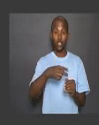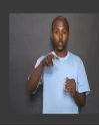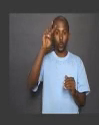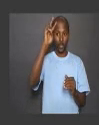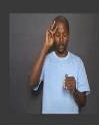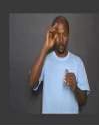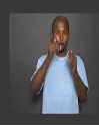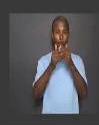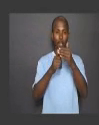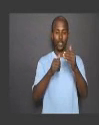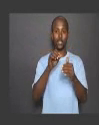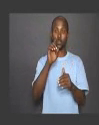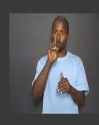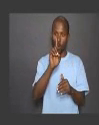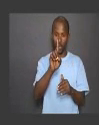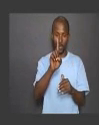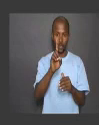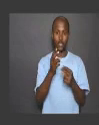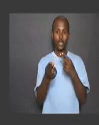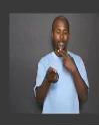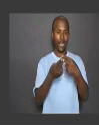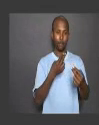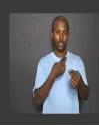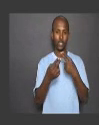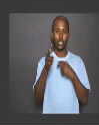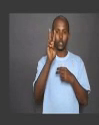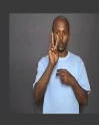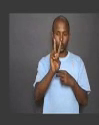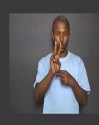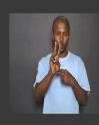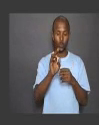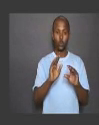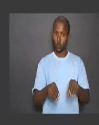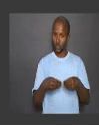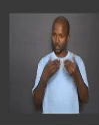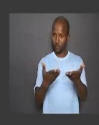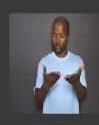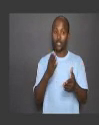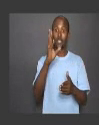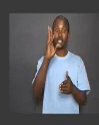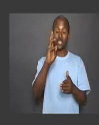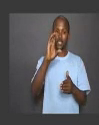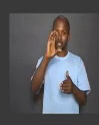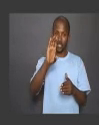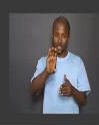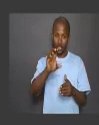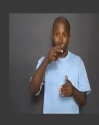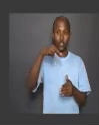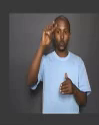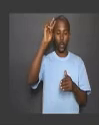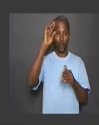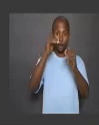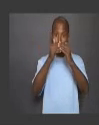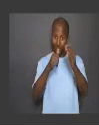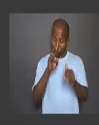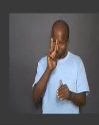squared minus 1 times 2, which is 6c squared